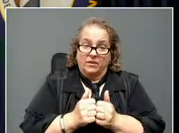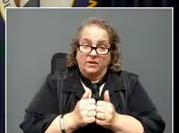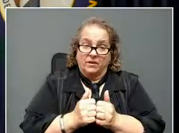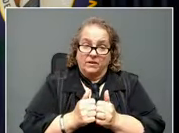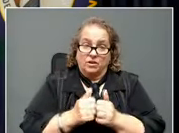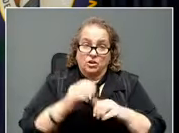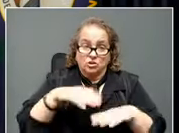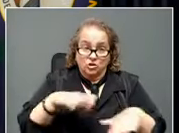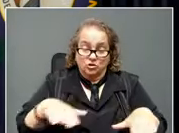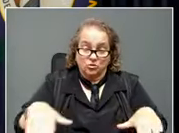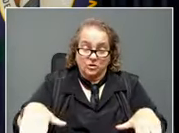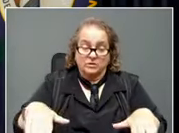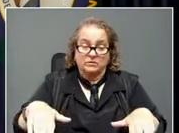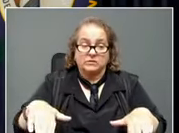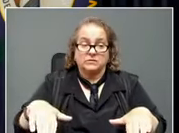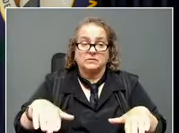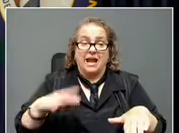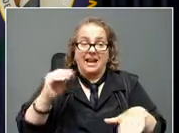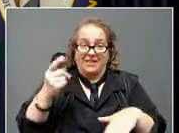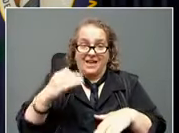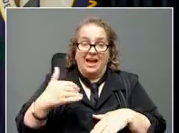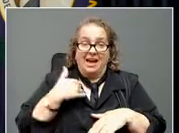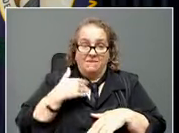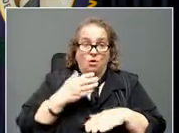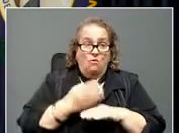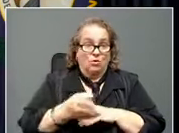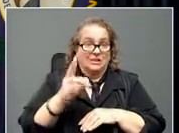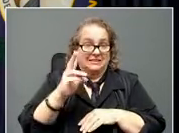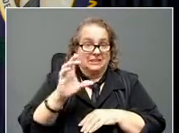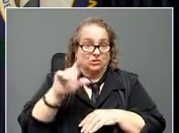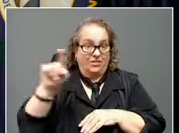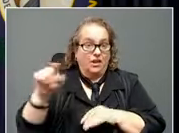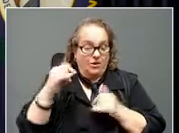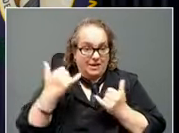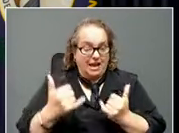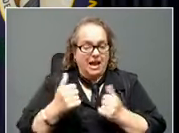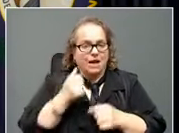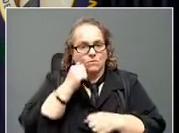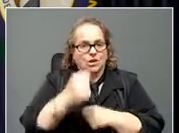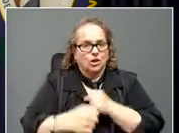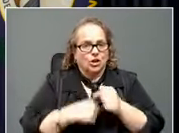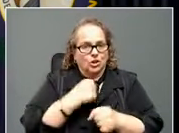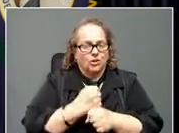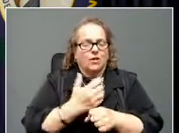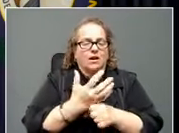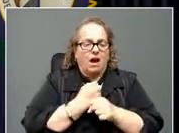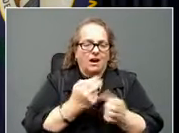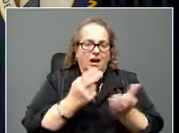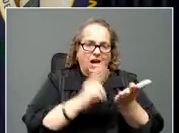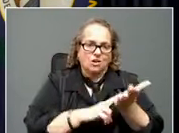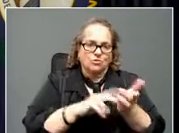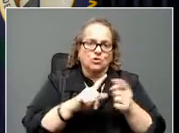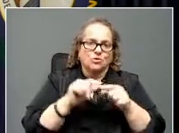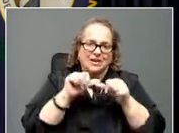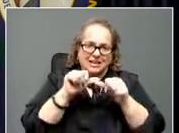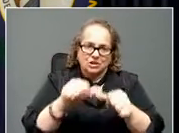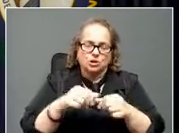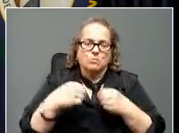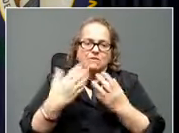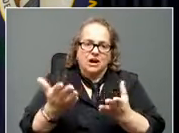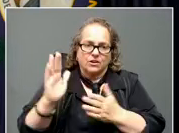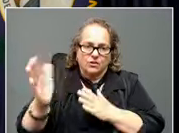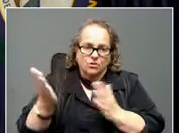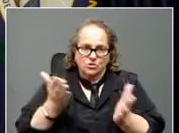children, and they have 600 over that right now, every year they've gotten a contract to continue providing their services